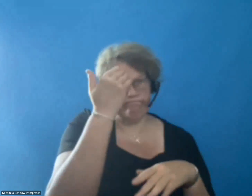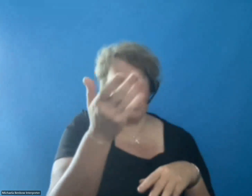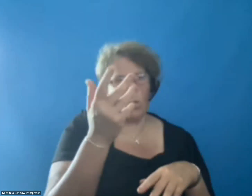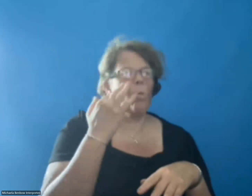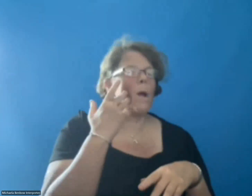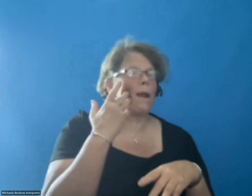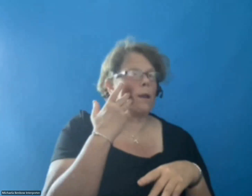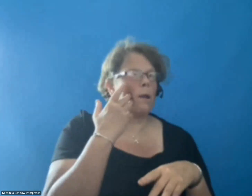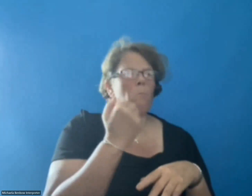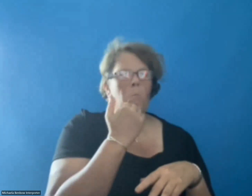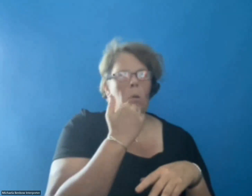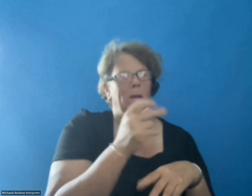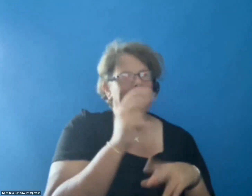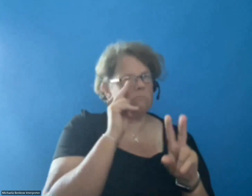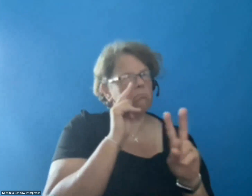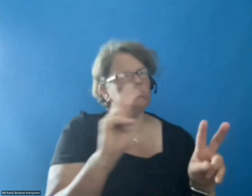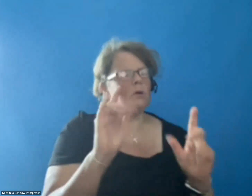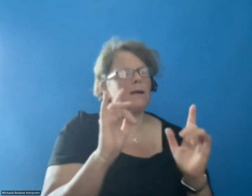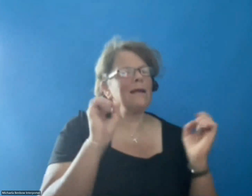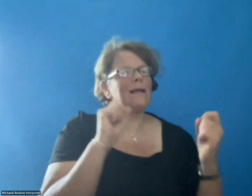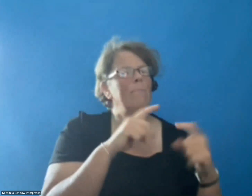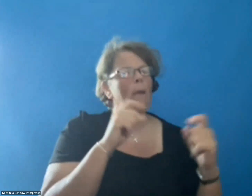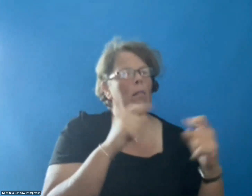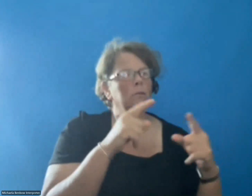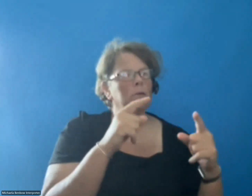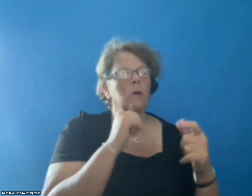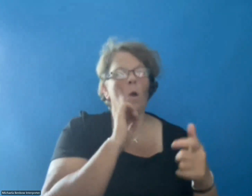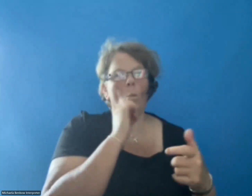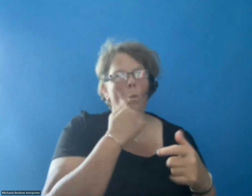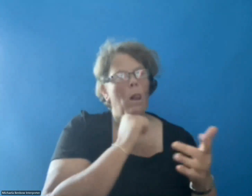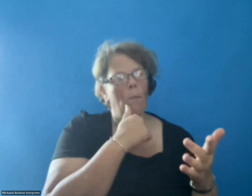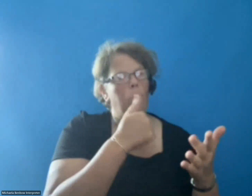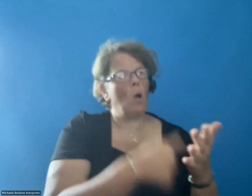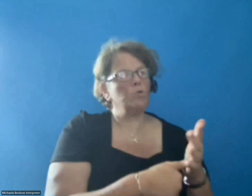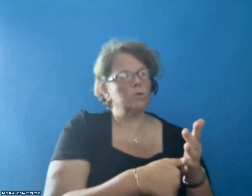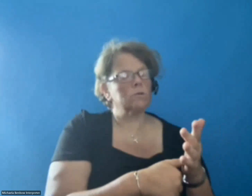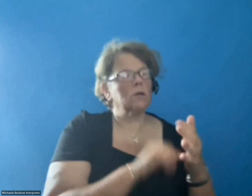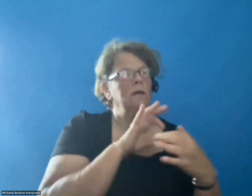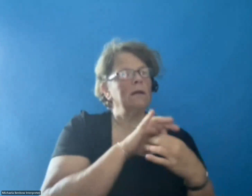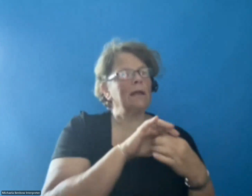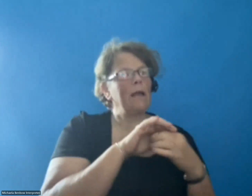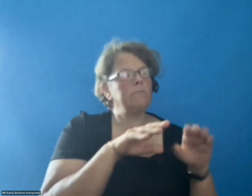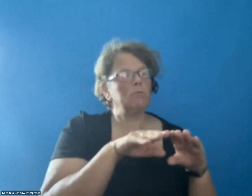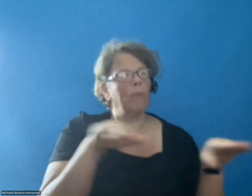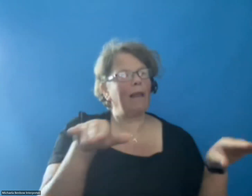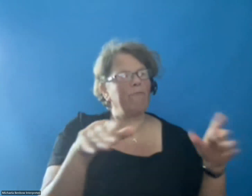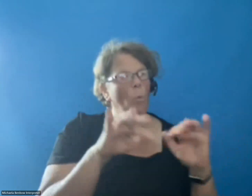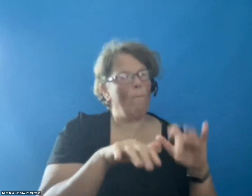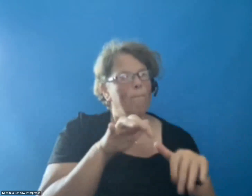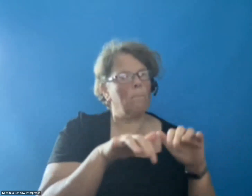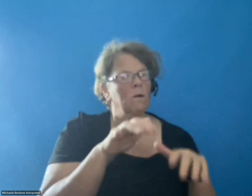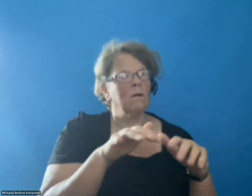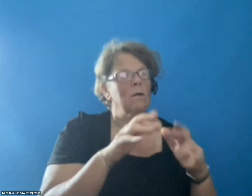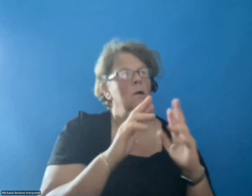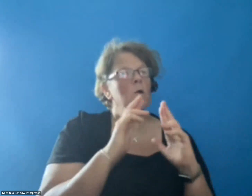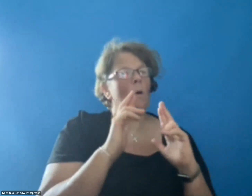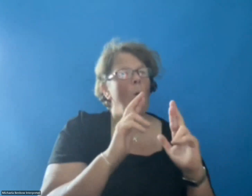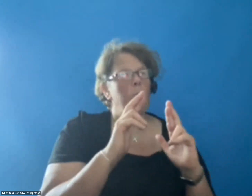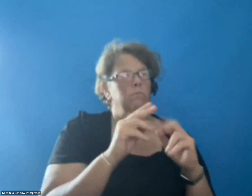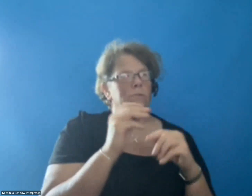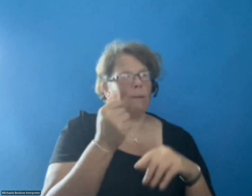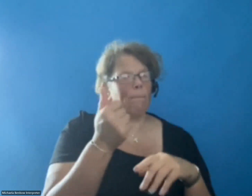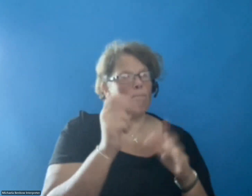look out for them via email, and they'll also be posted on our engagement platform. So yeah, hopefully we've got a few booked in before Christmas, and we're